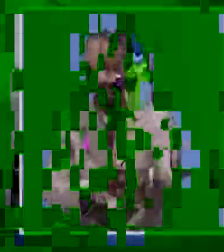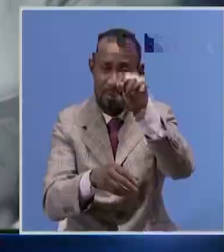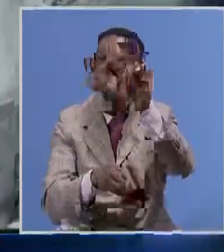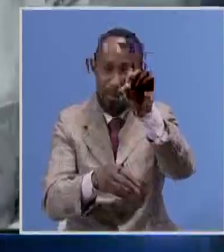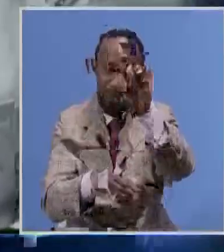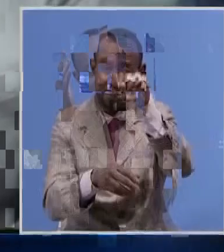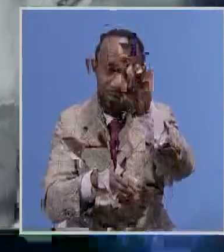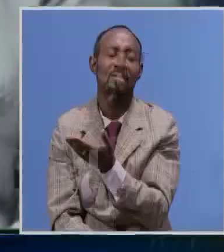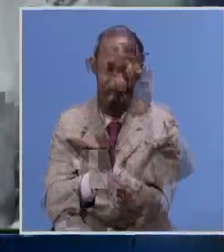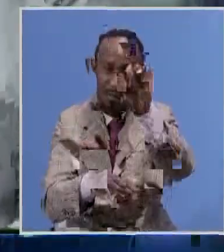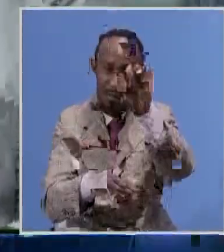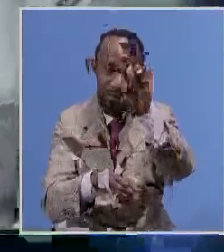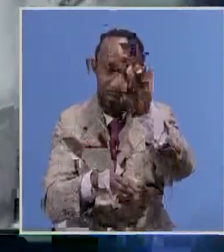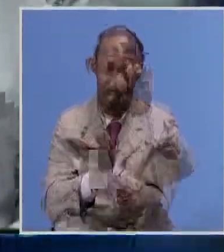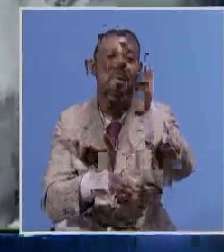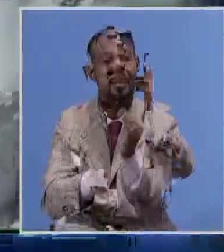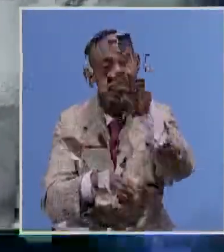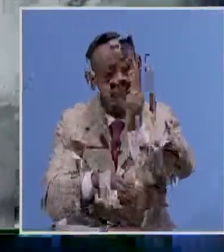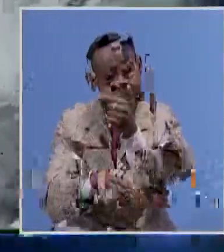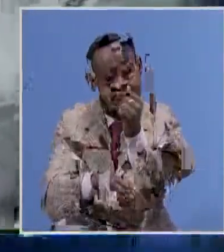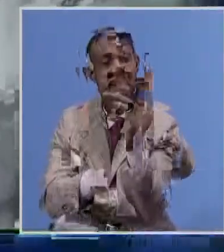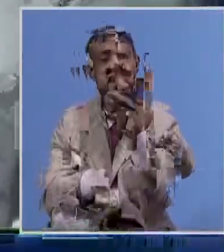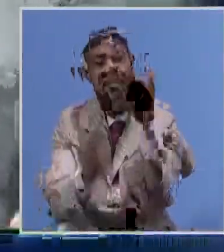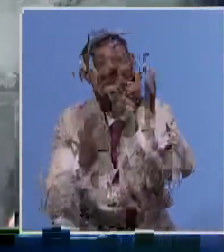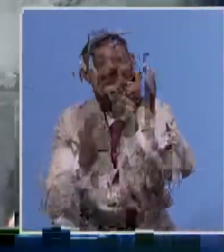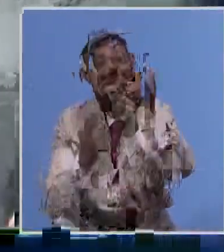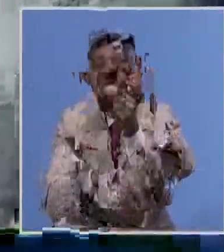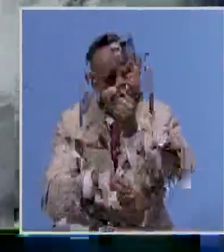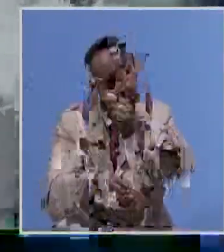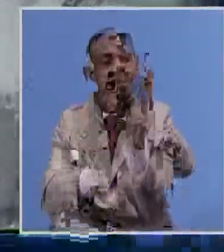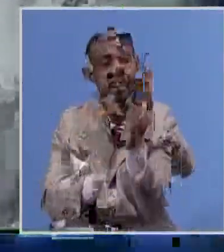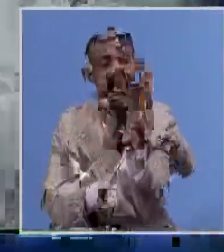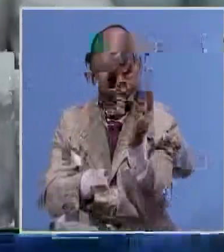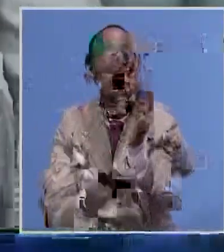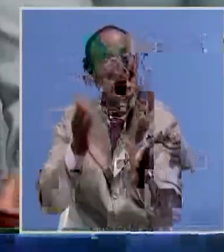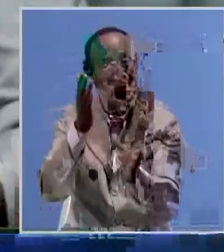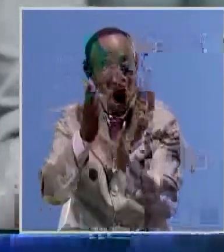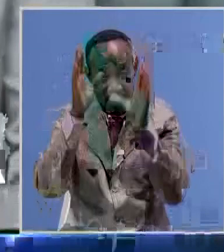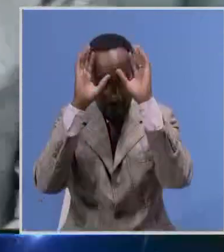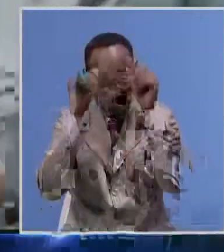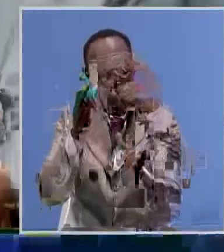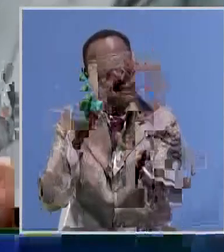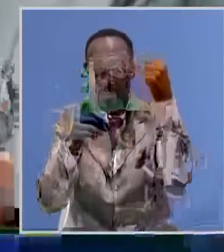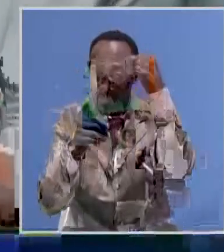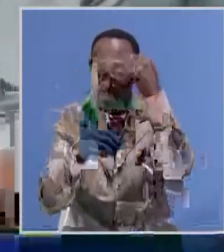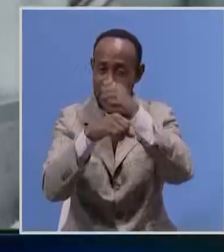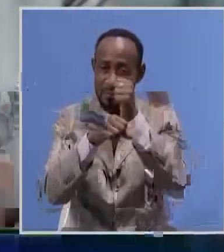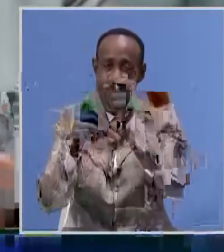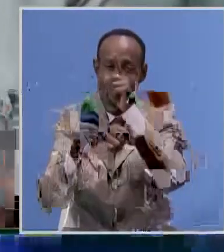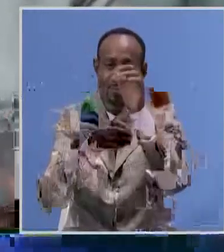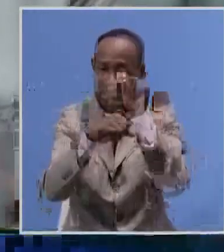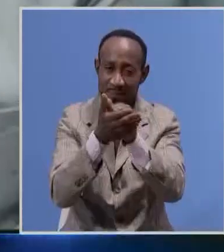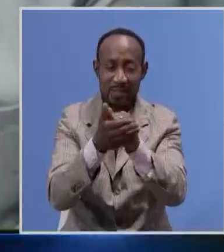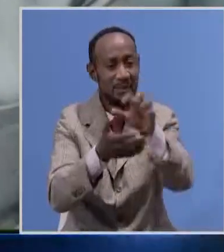And that is what we call penetration. The Vice President also said government will ensure there is no